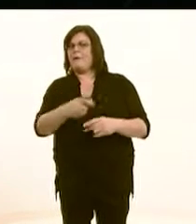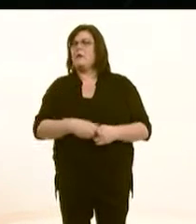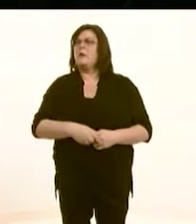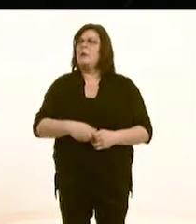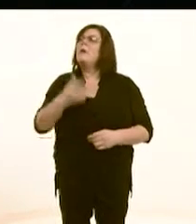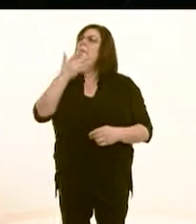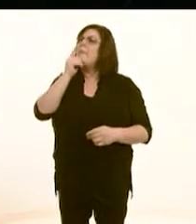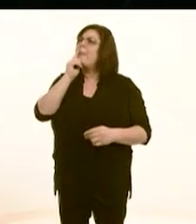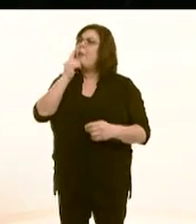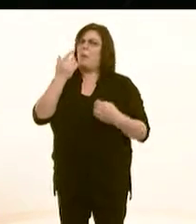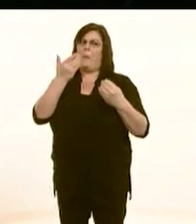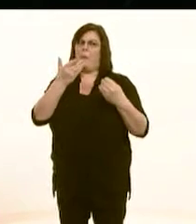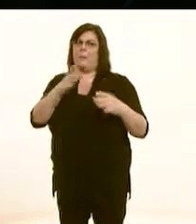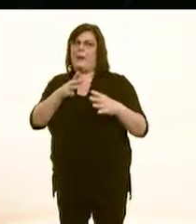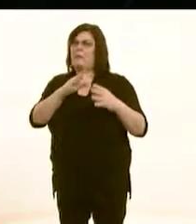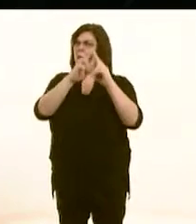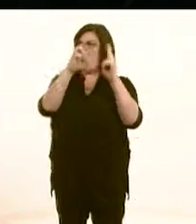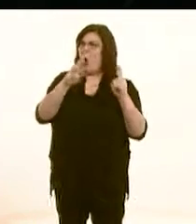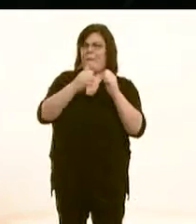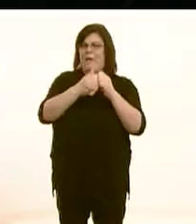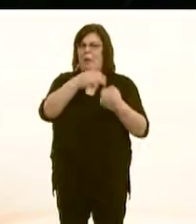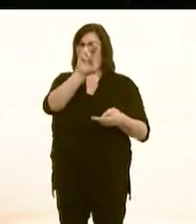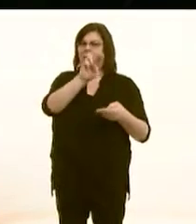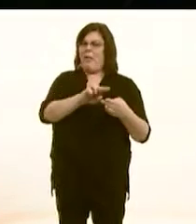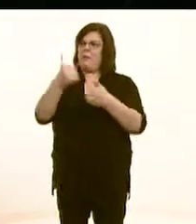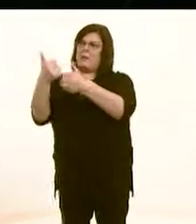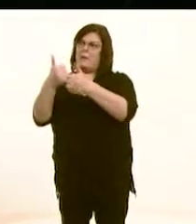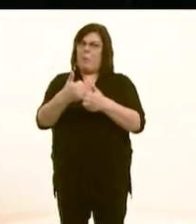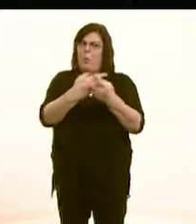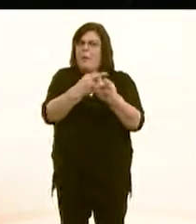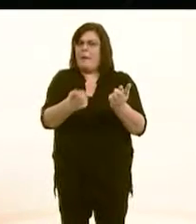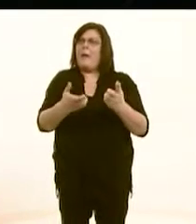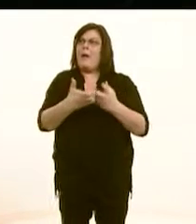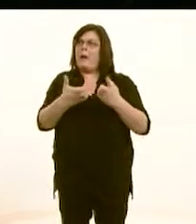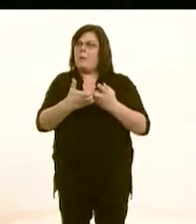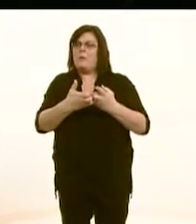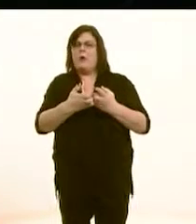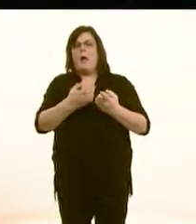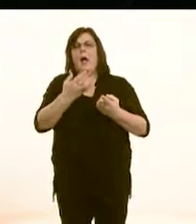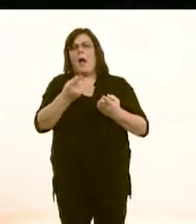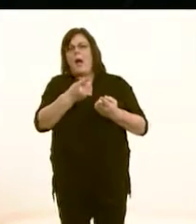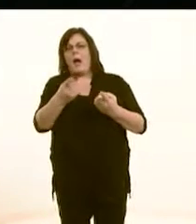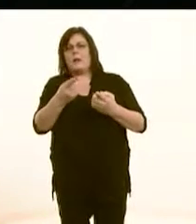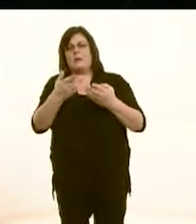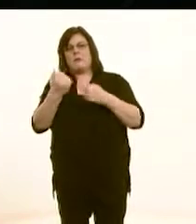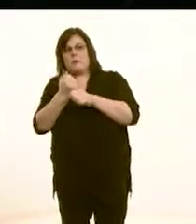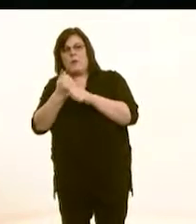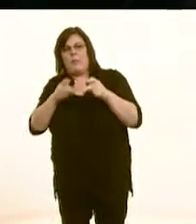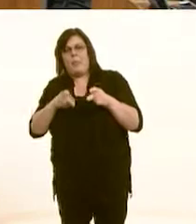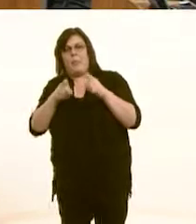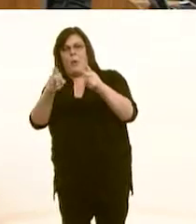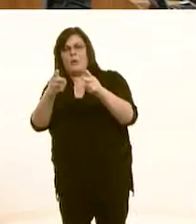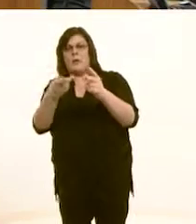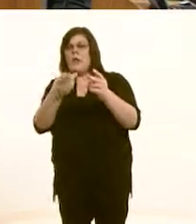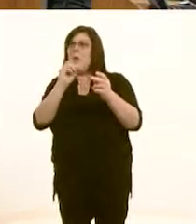finding themselves in this position, and how are you ensuring that all those adversely affected by construction are adequately